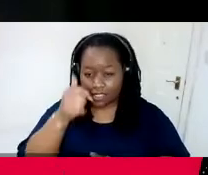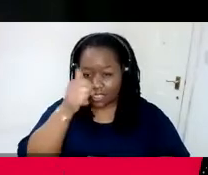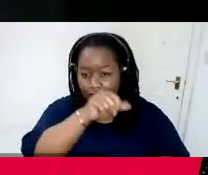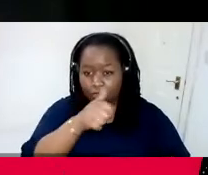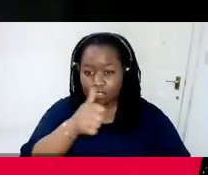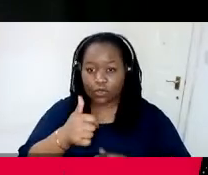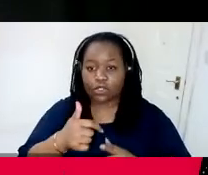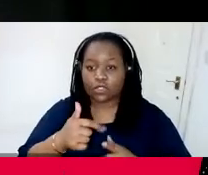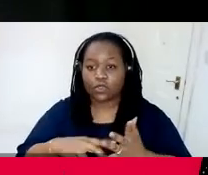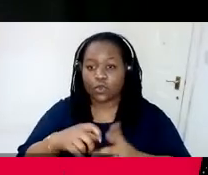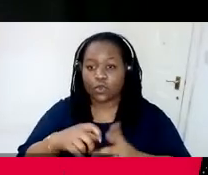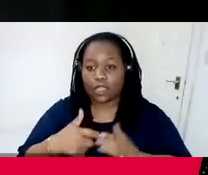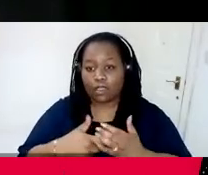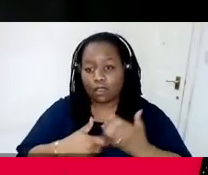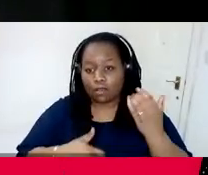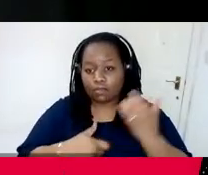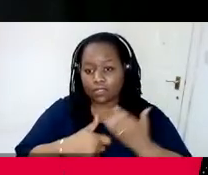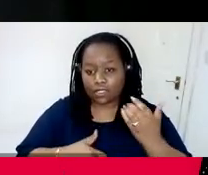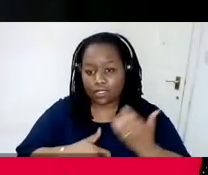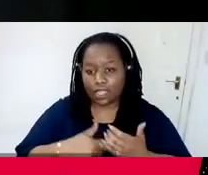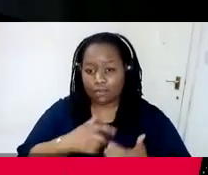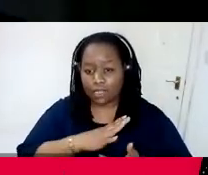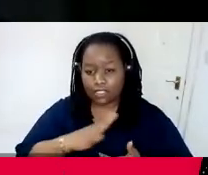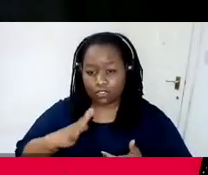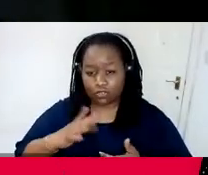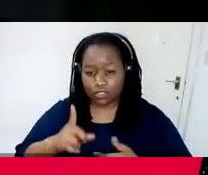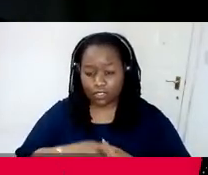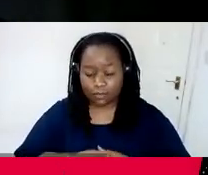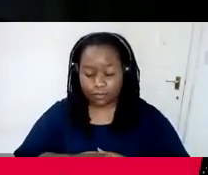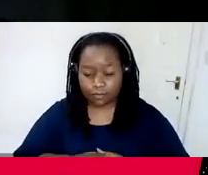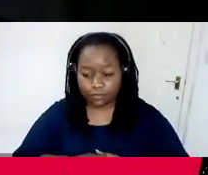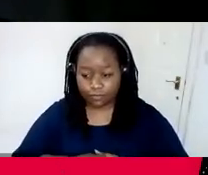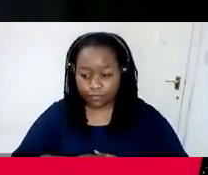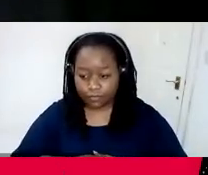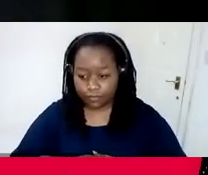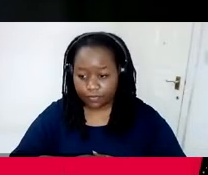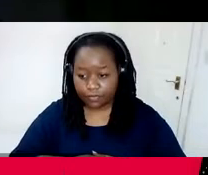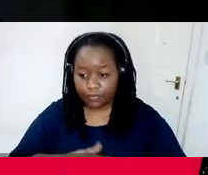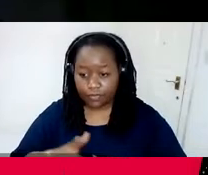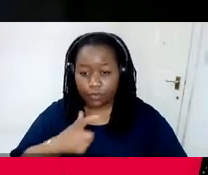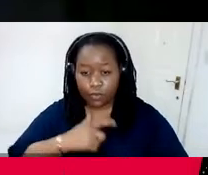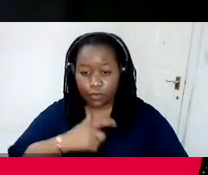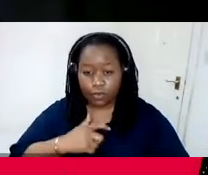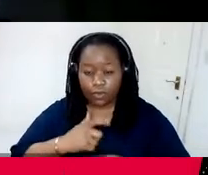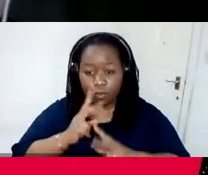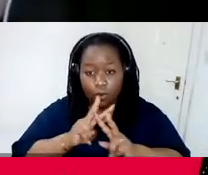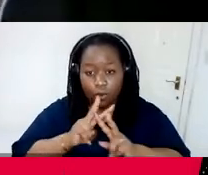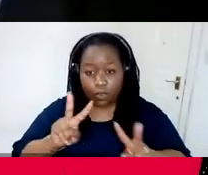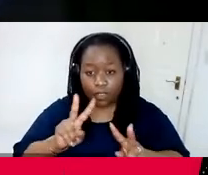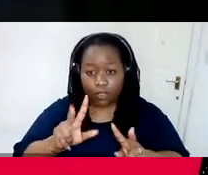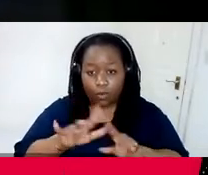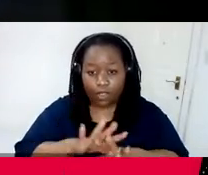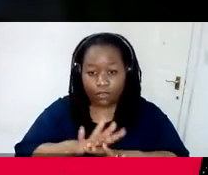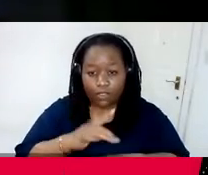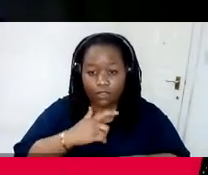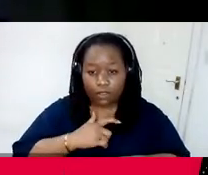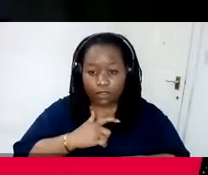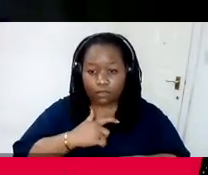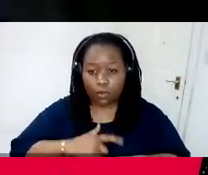thought policy and militarism. And we're looking today at the role of the UK in arming